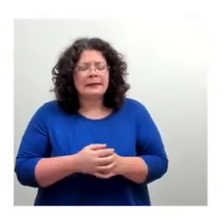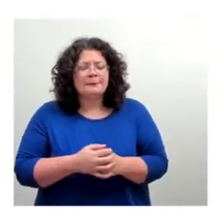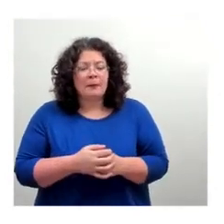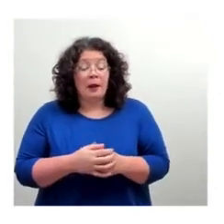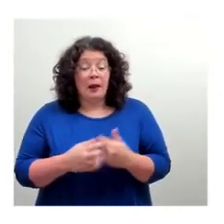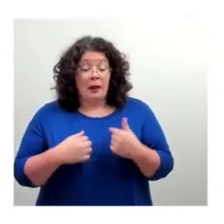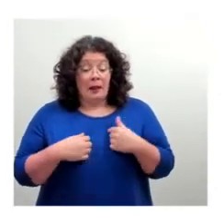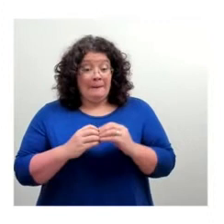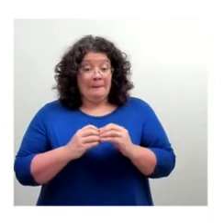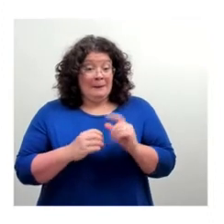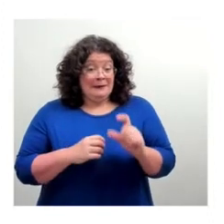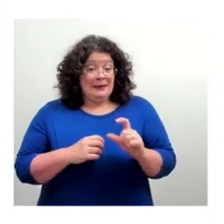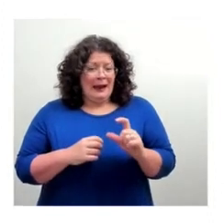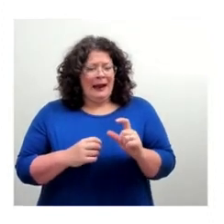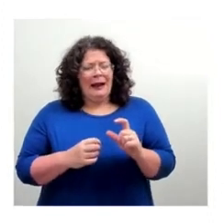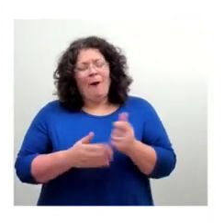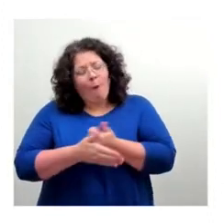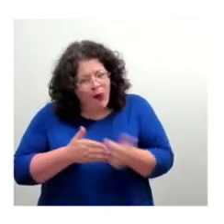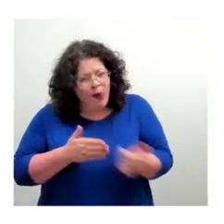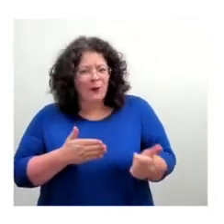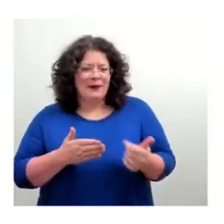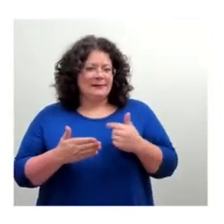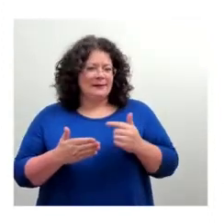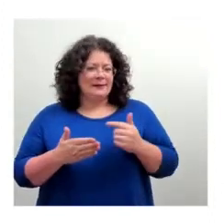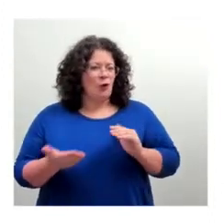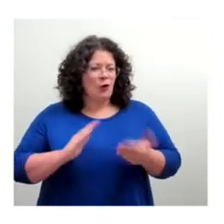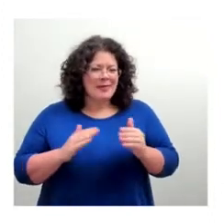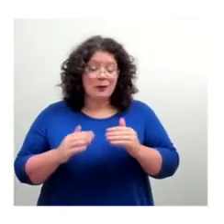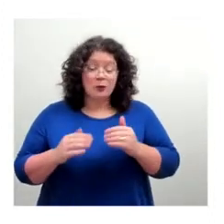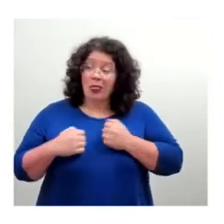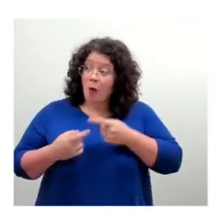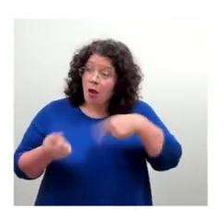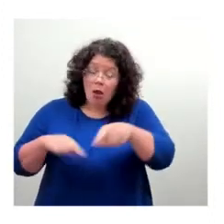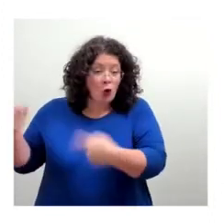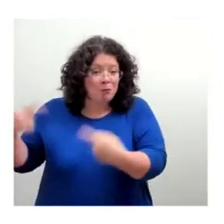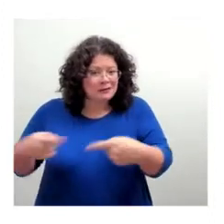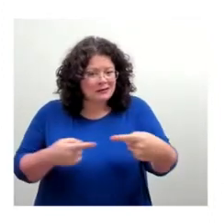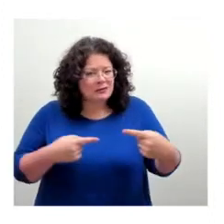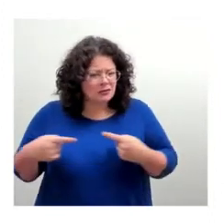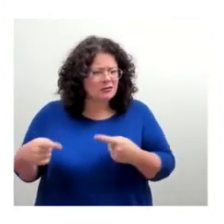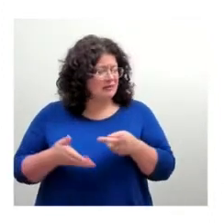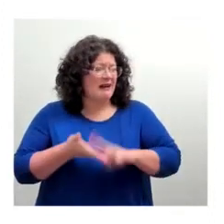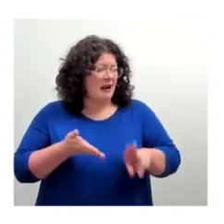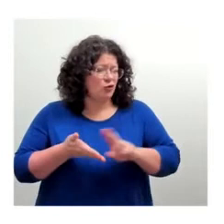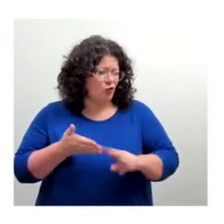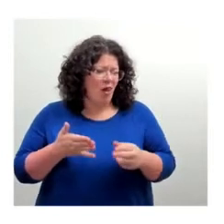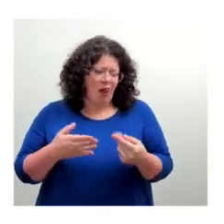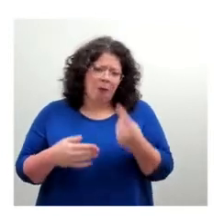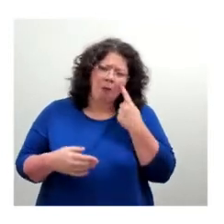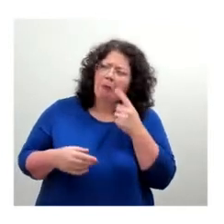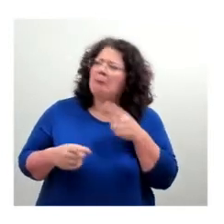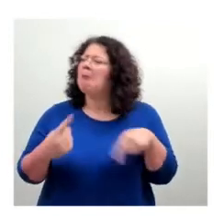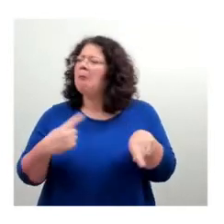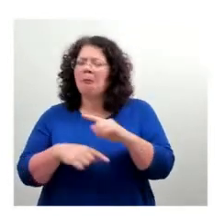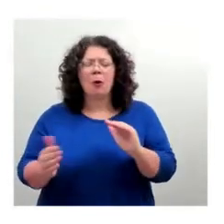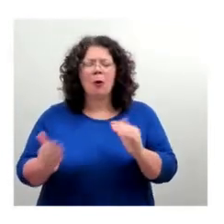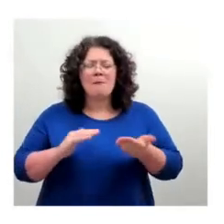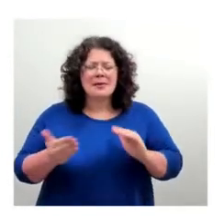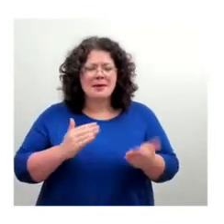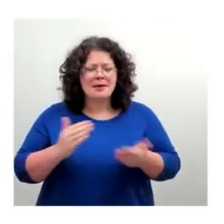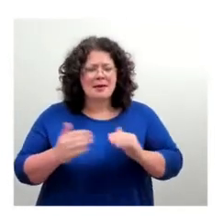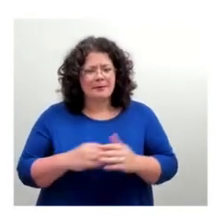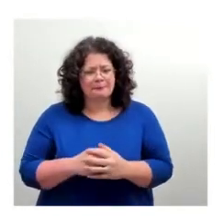would say is that, that of course there are places that we can compare our content and our offering. Of